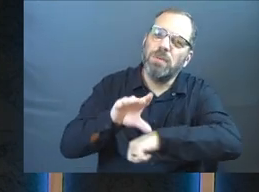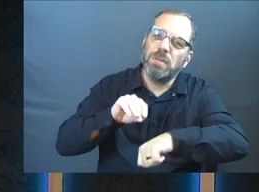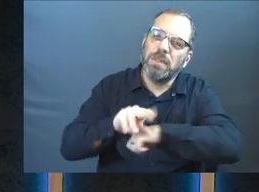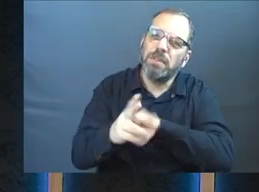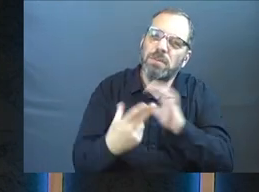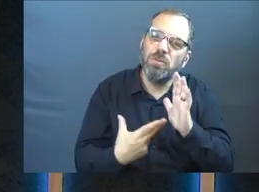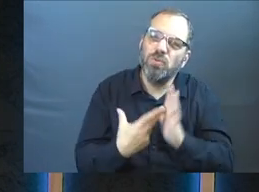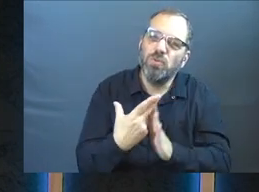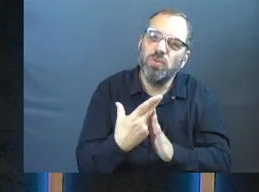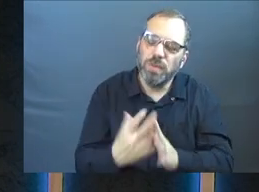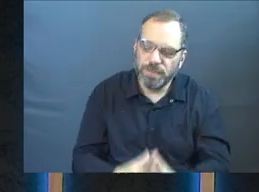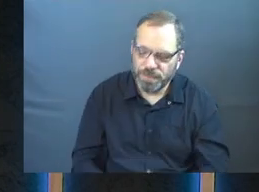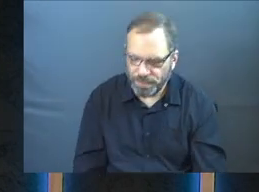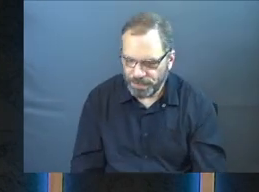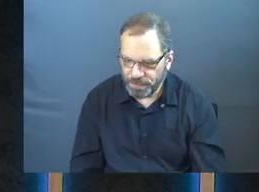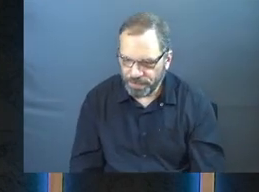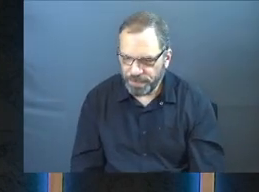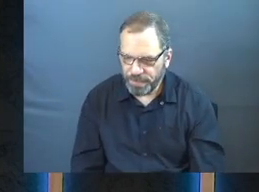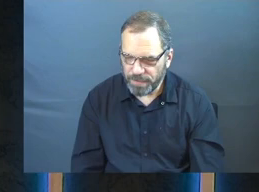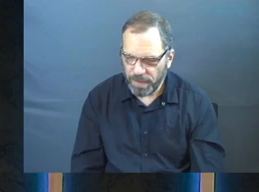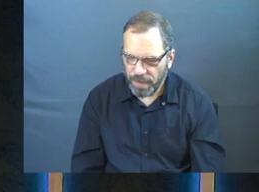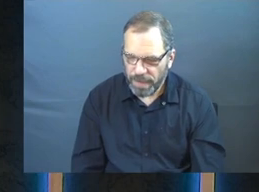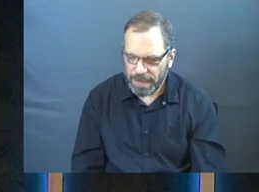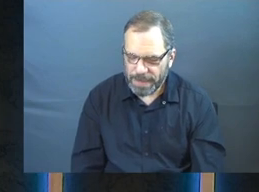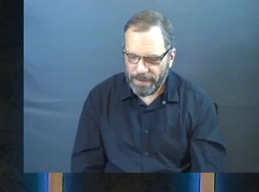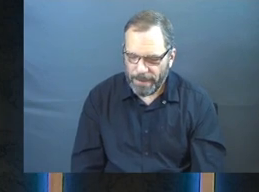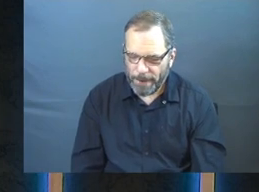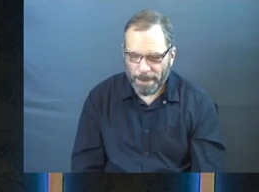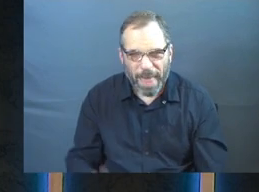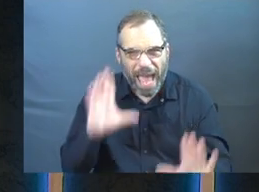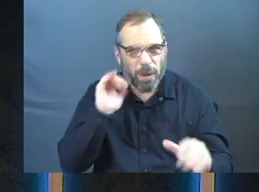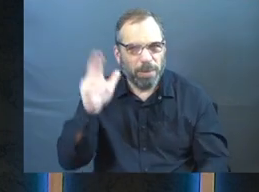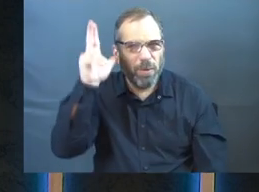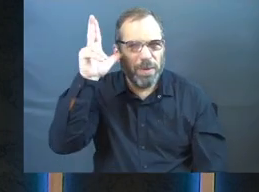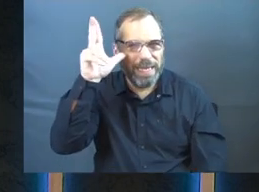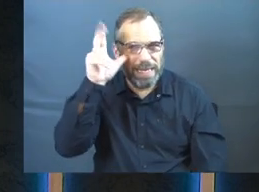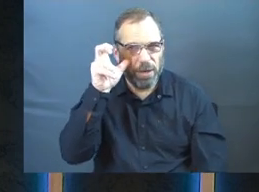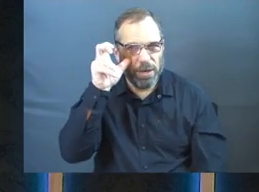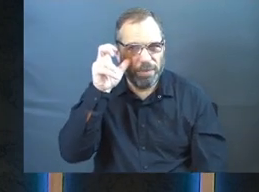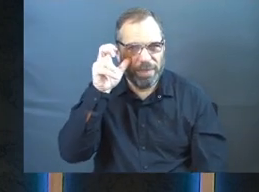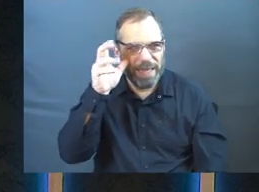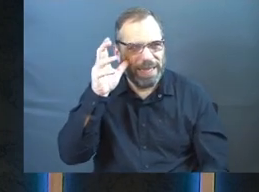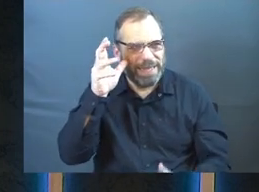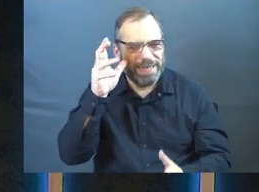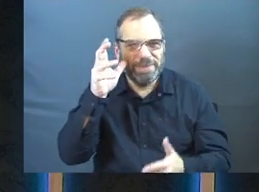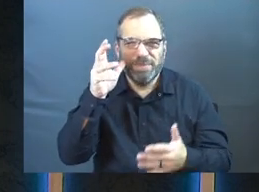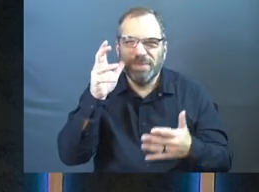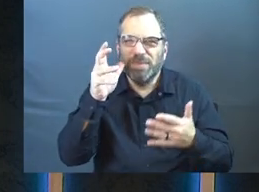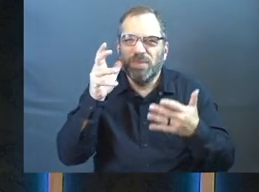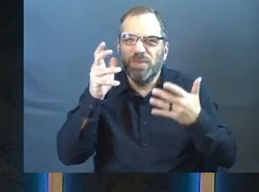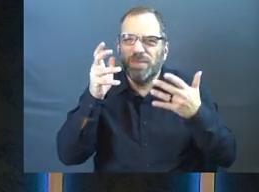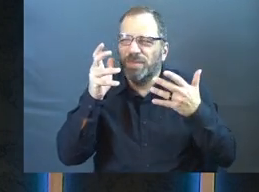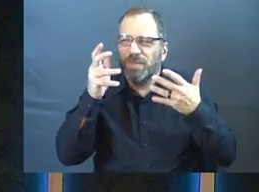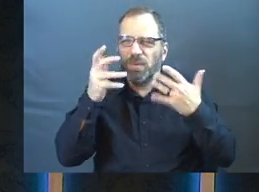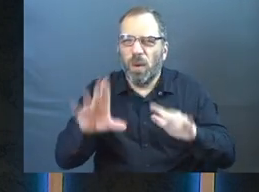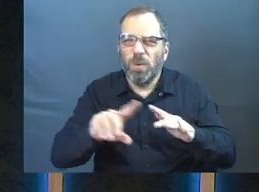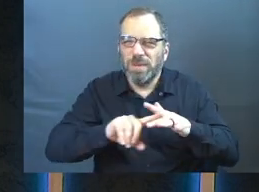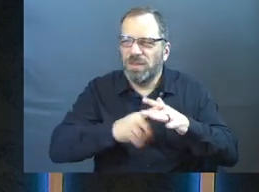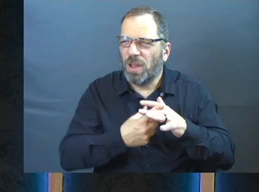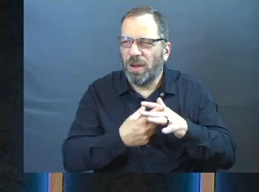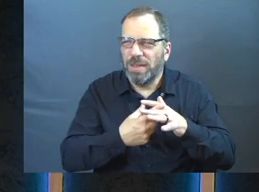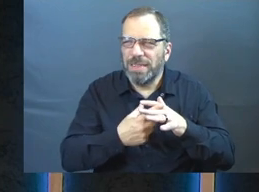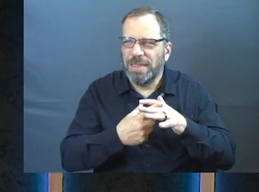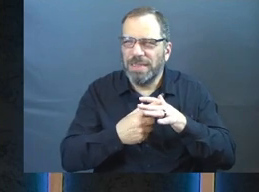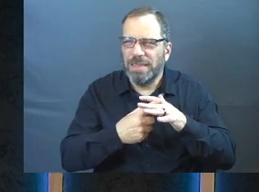truth, and I hope you can hear it. Because some of you, you've already started